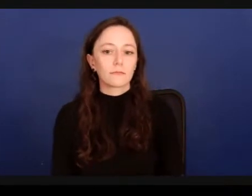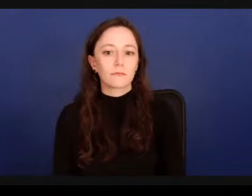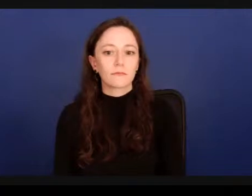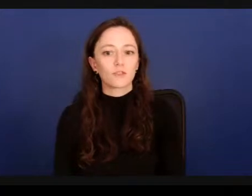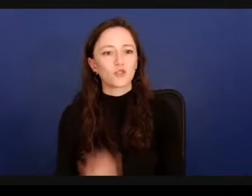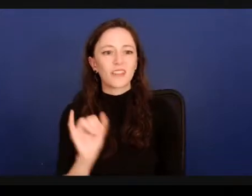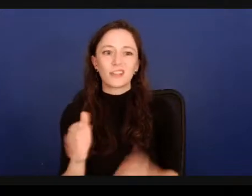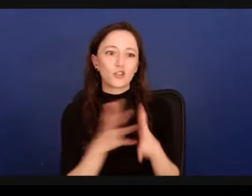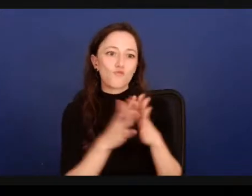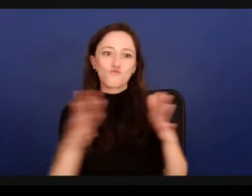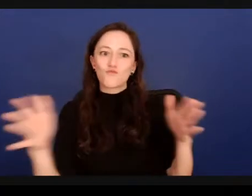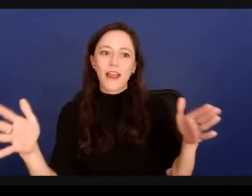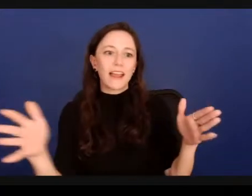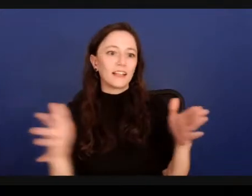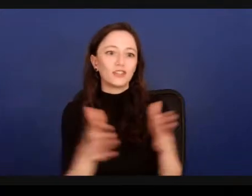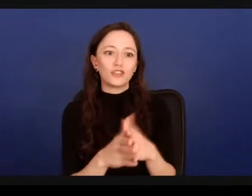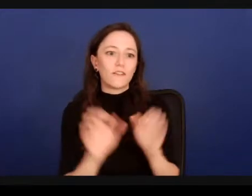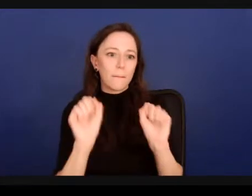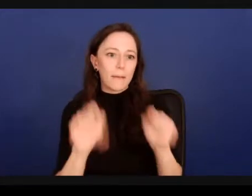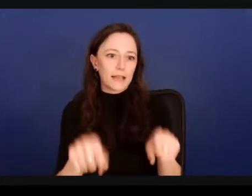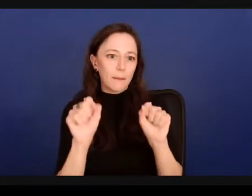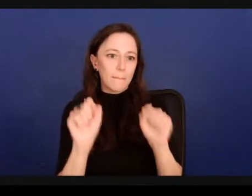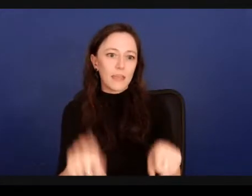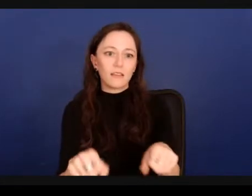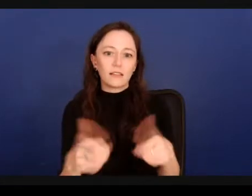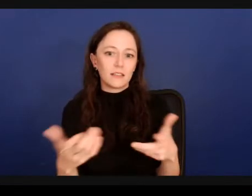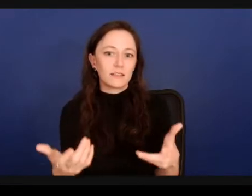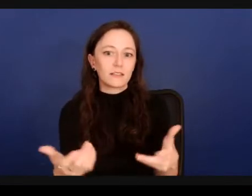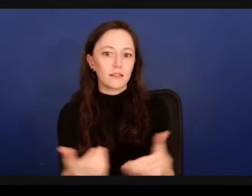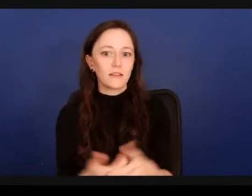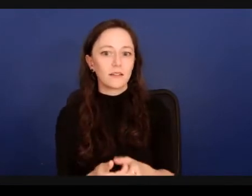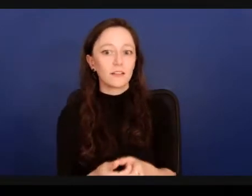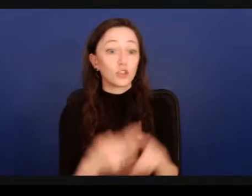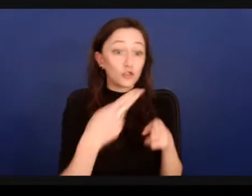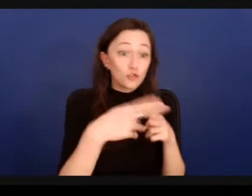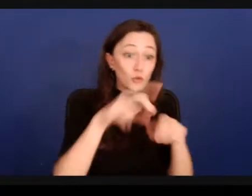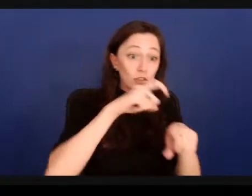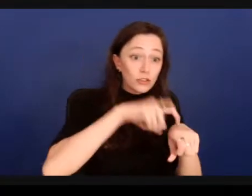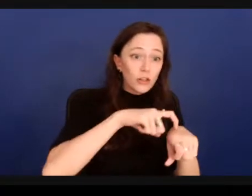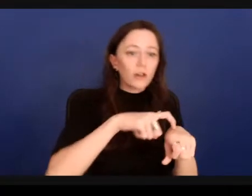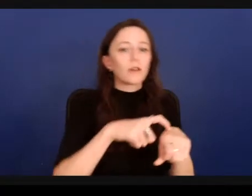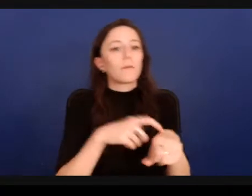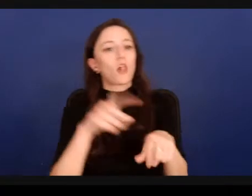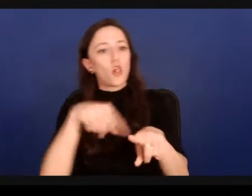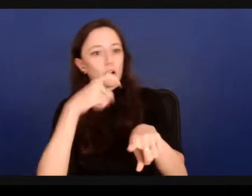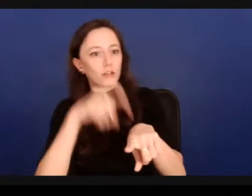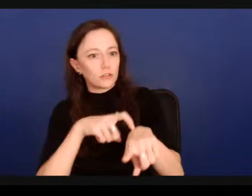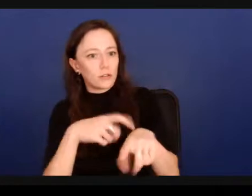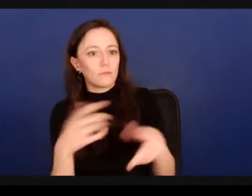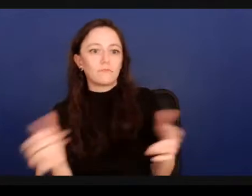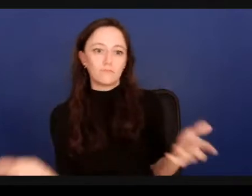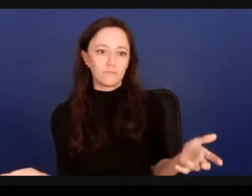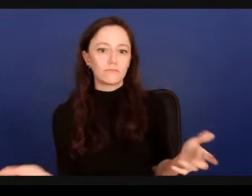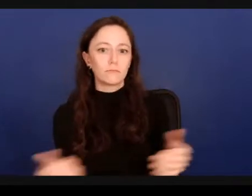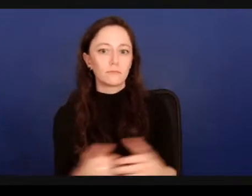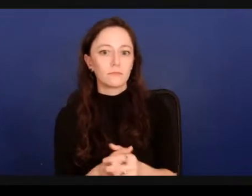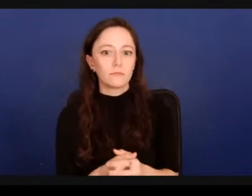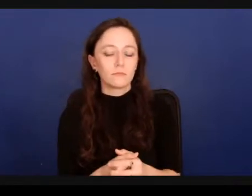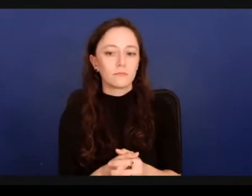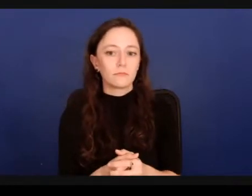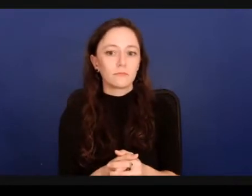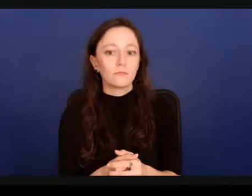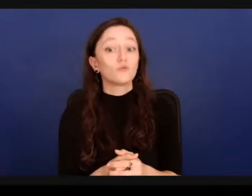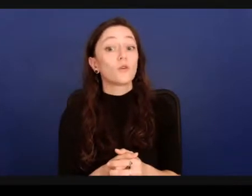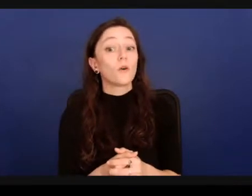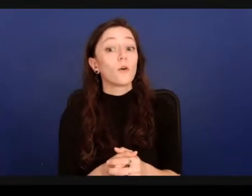right? In the shorter and slightly longer term. And eventually, once we see this area,